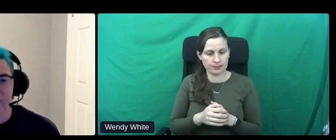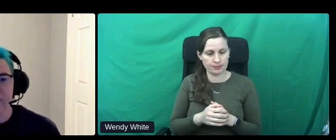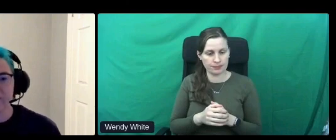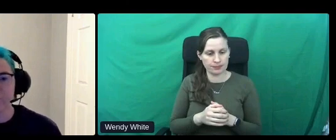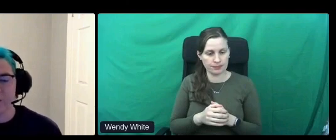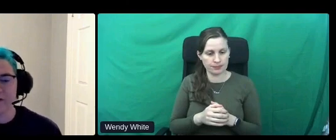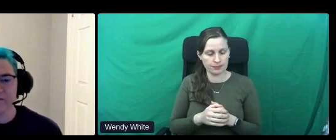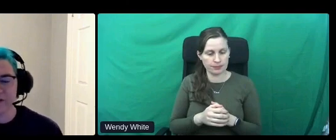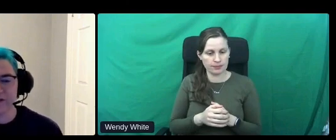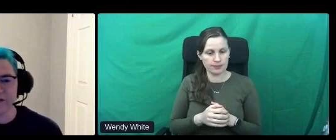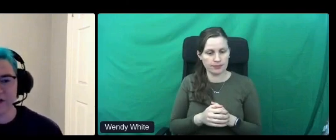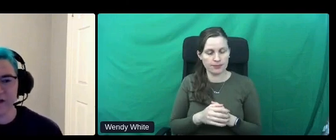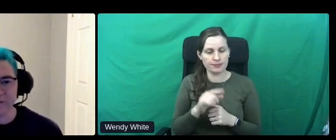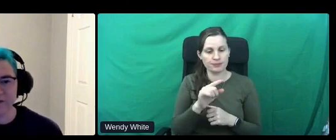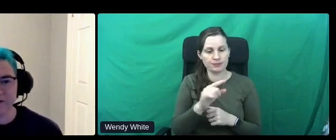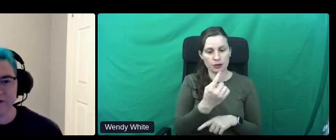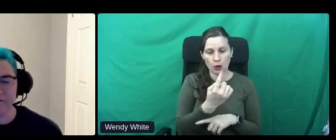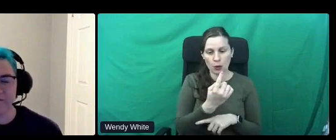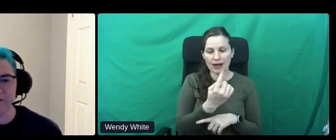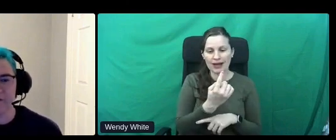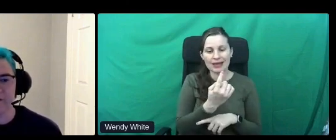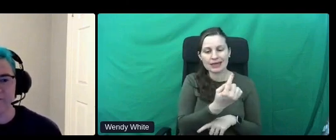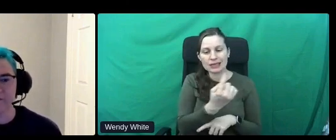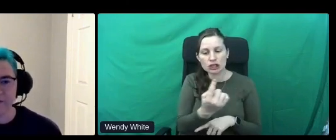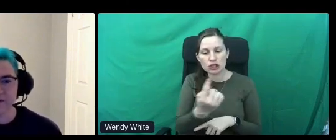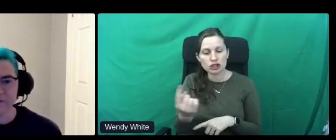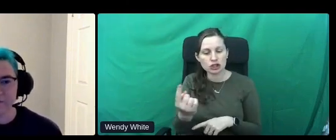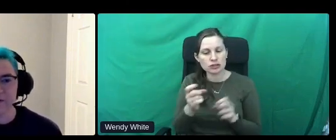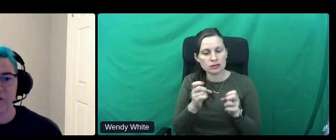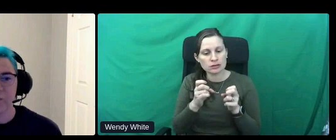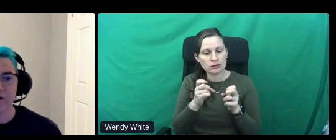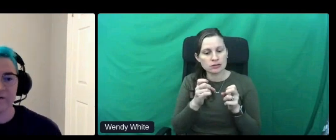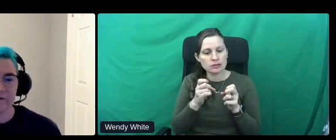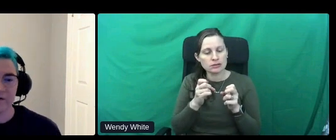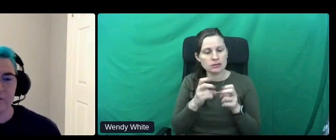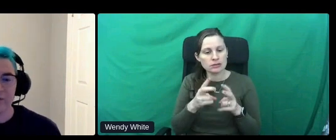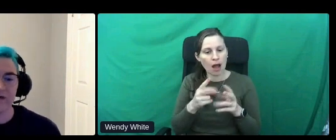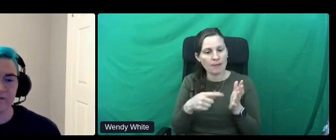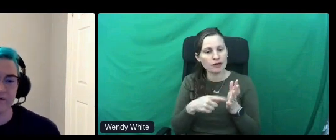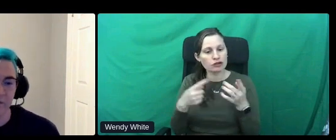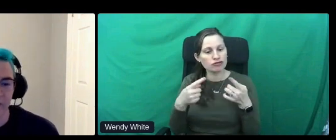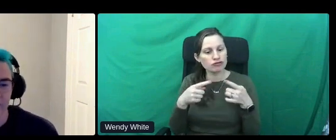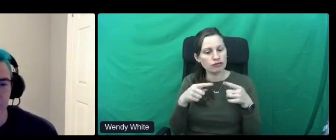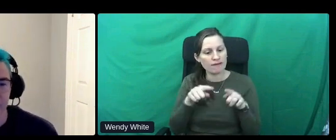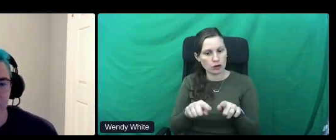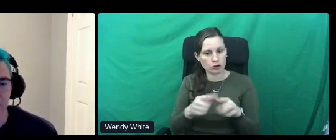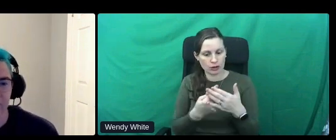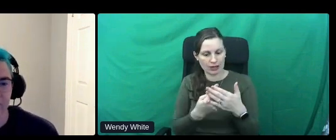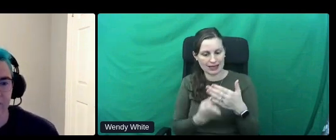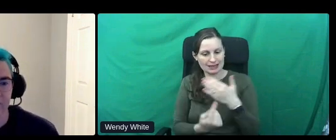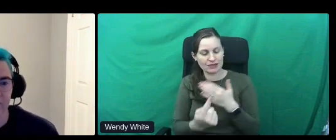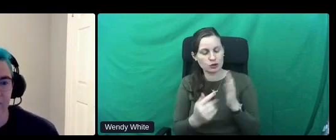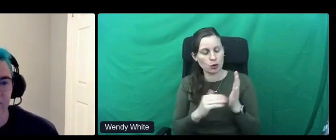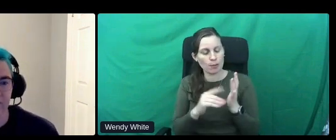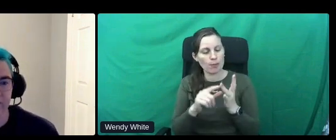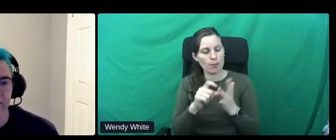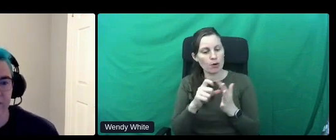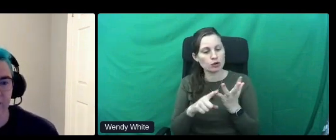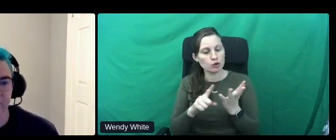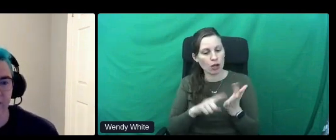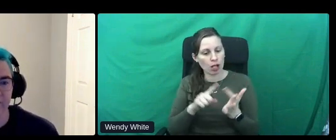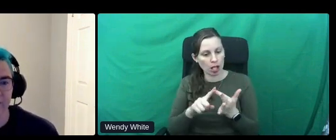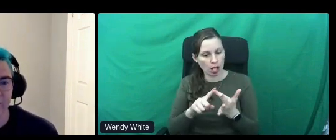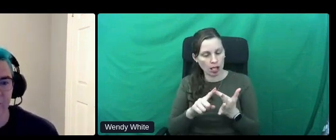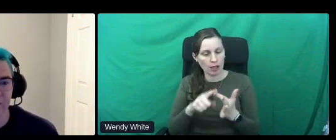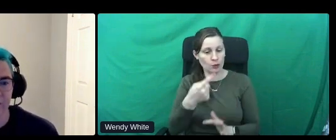So each one of these types of traversal were their own individual module. So as you can see